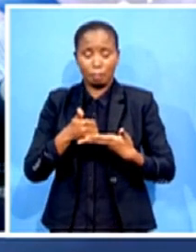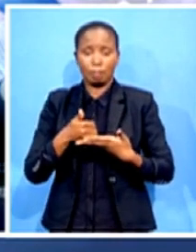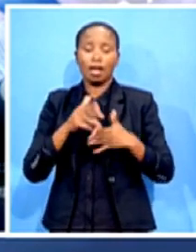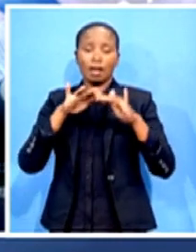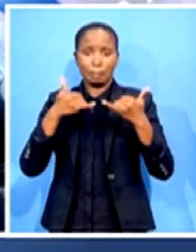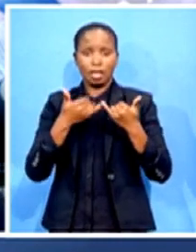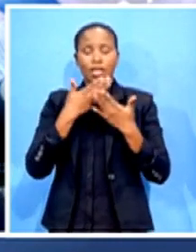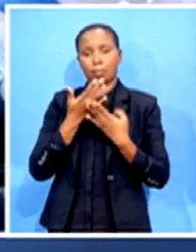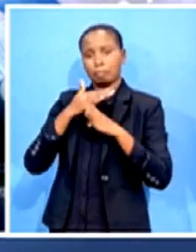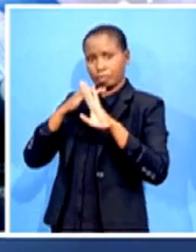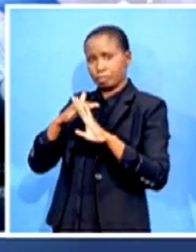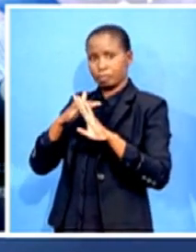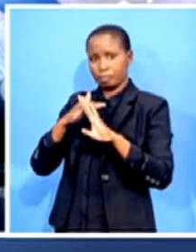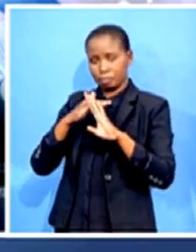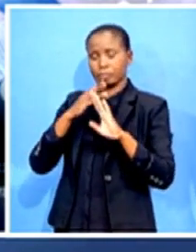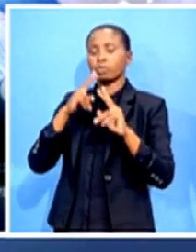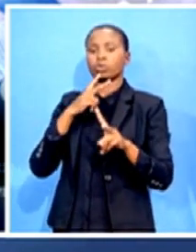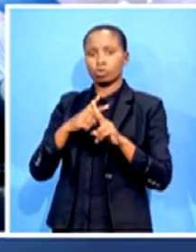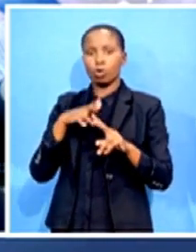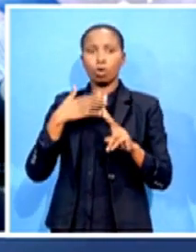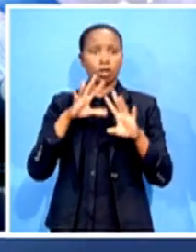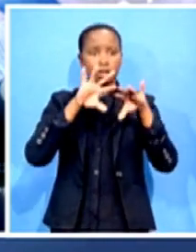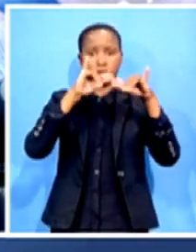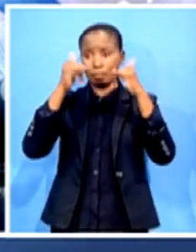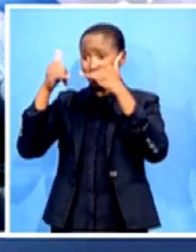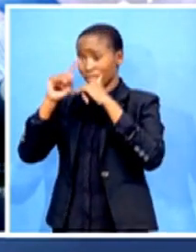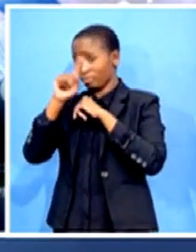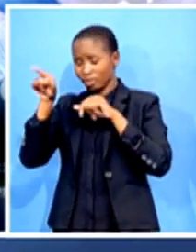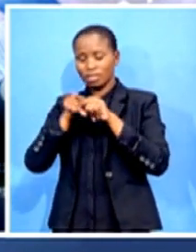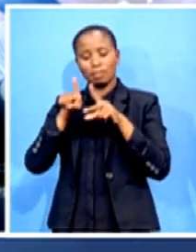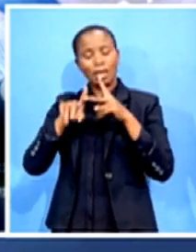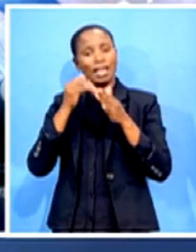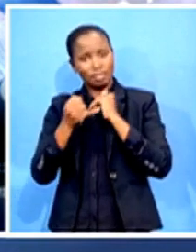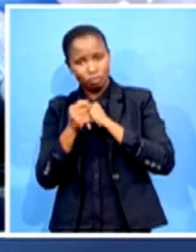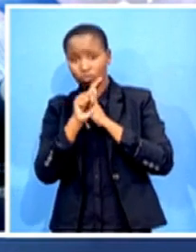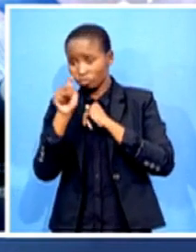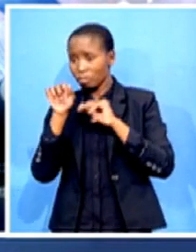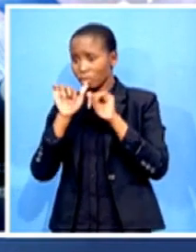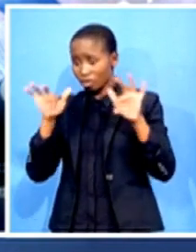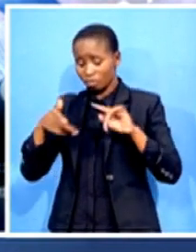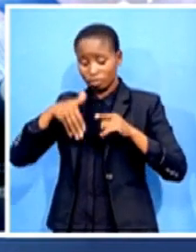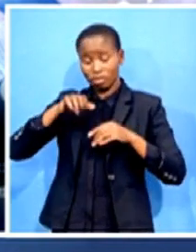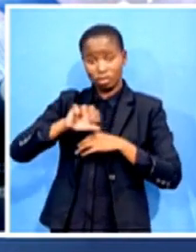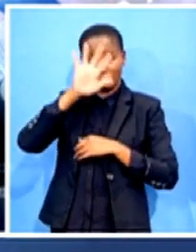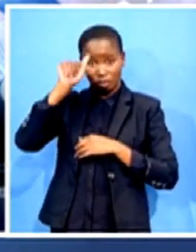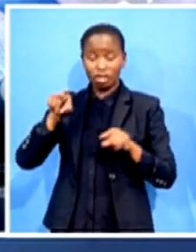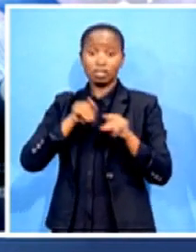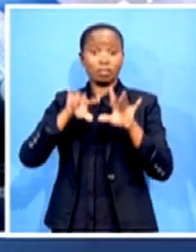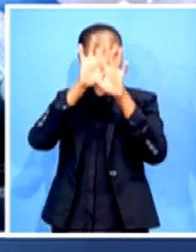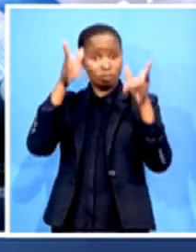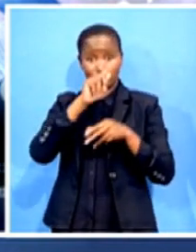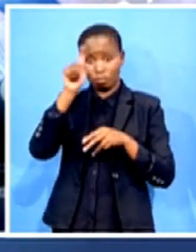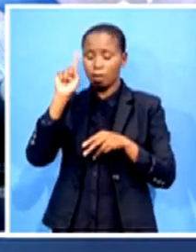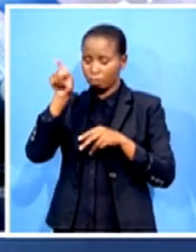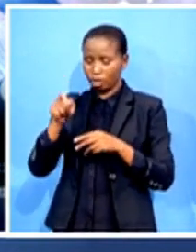many organizations as well as individuals in South Africa and across the continent to implement some of that. So what are these